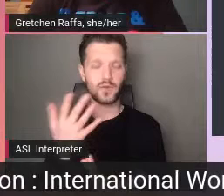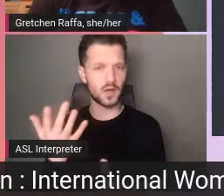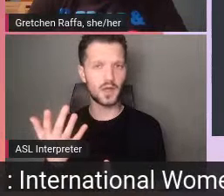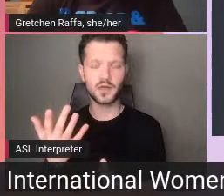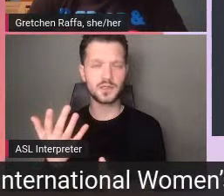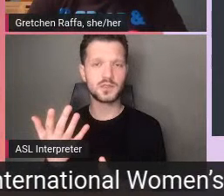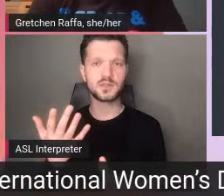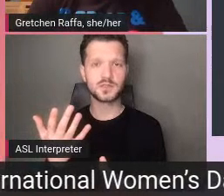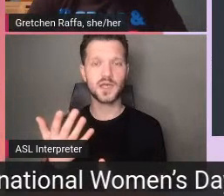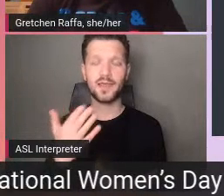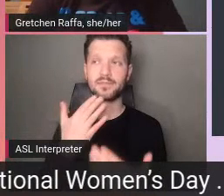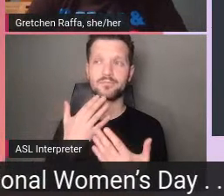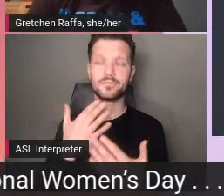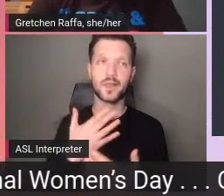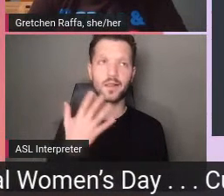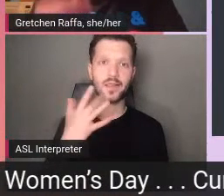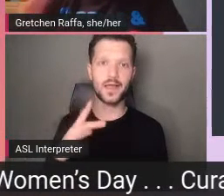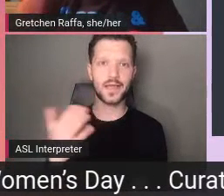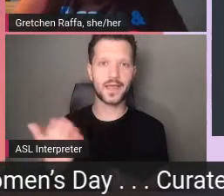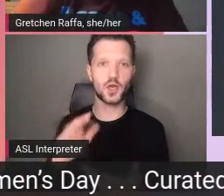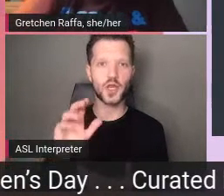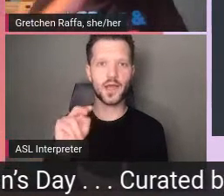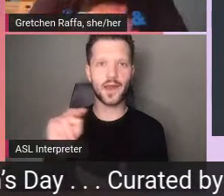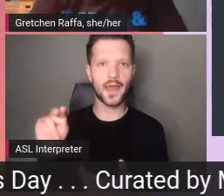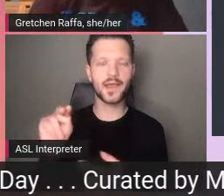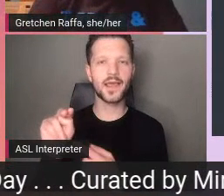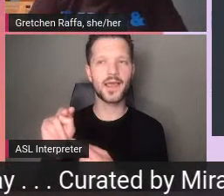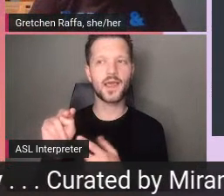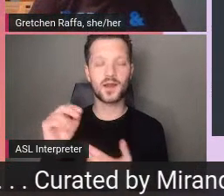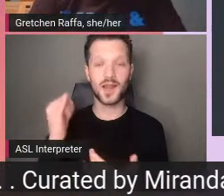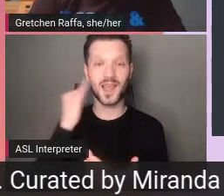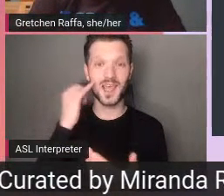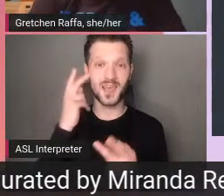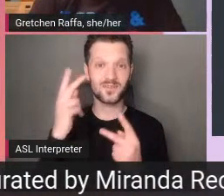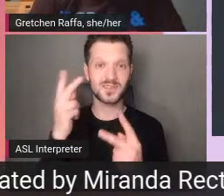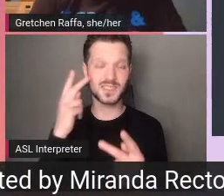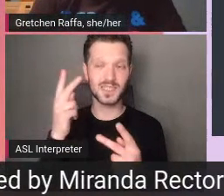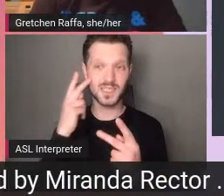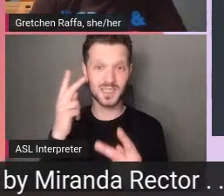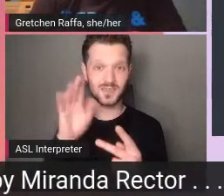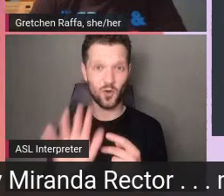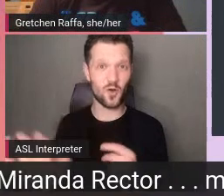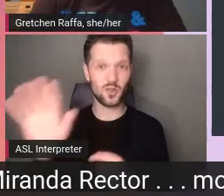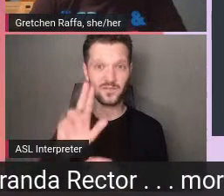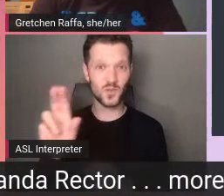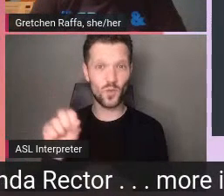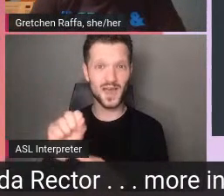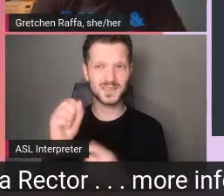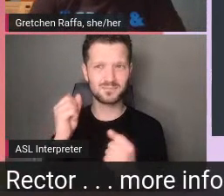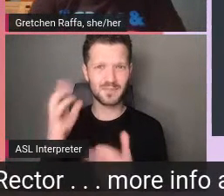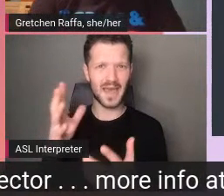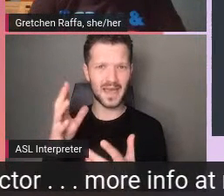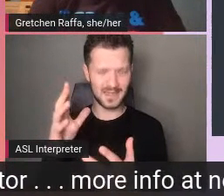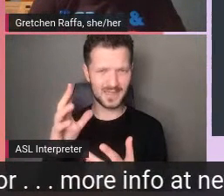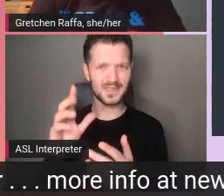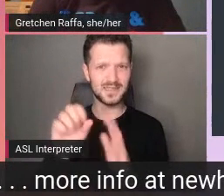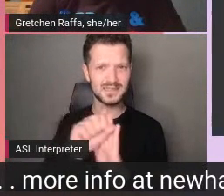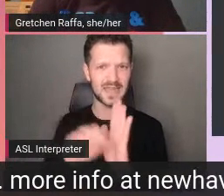and I'm saying thankfully because we are, if y'all are watching what's happening across the country, many state legislatures are